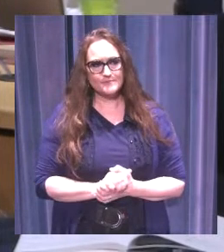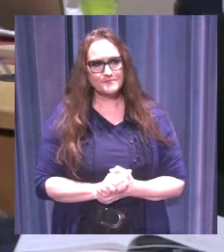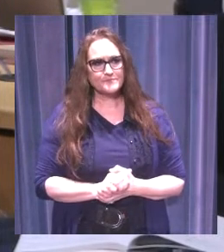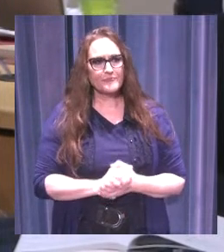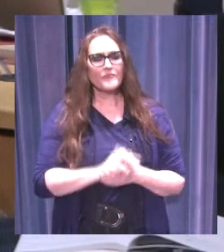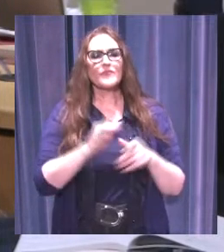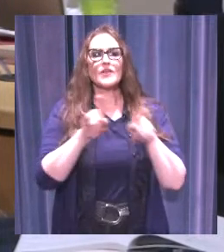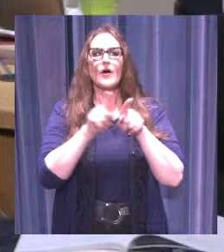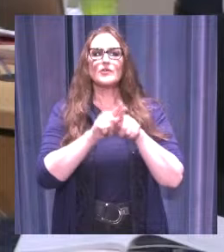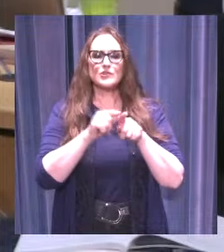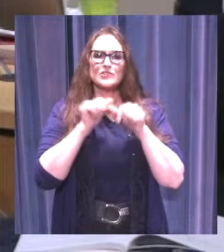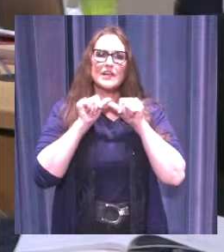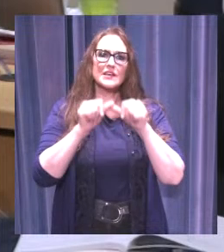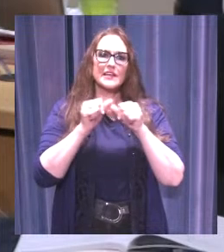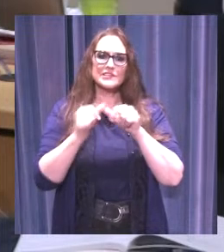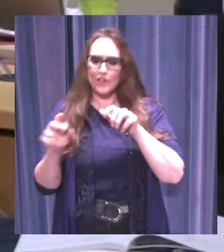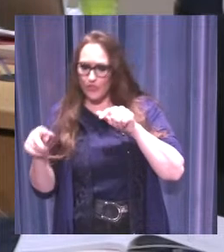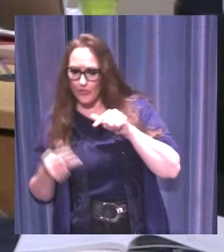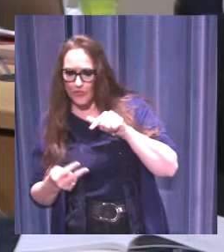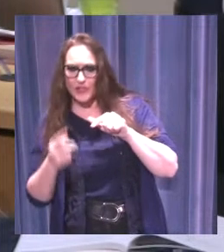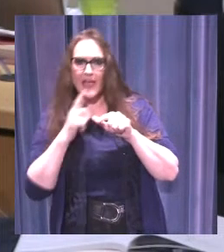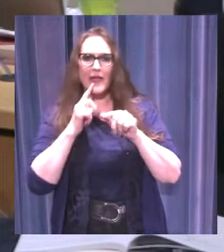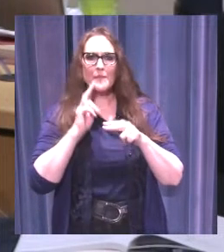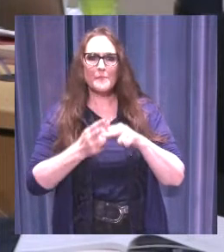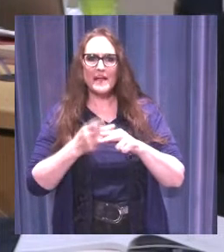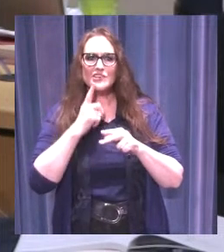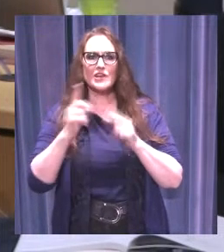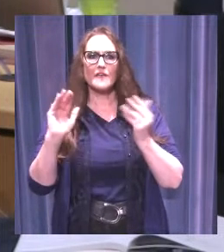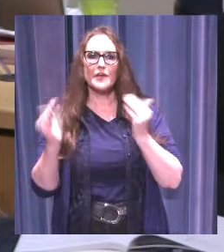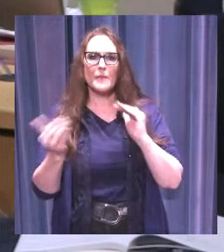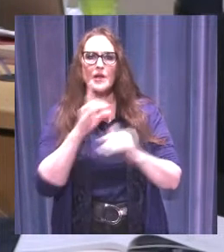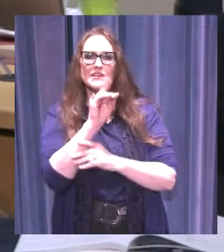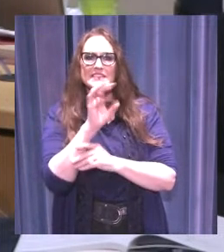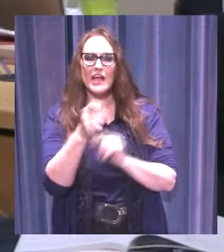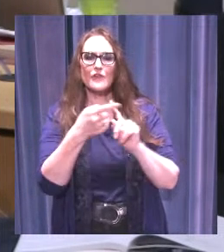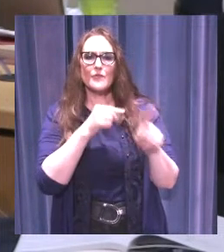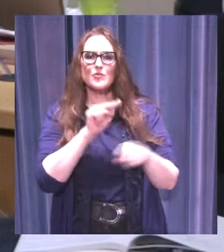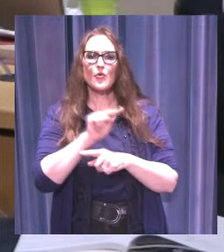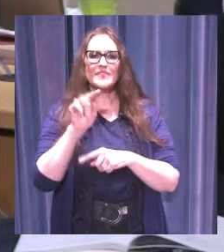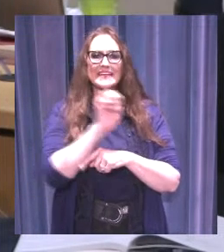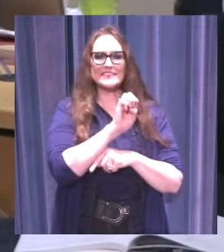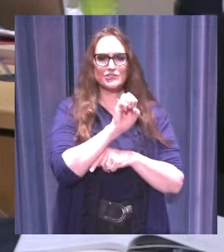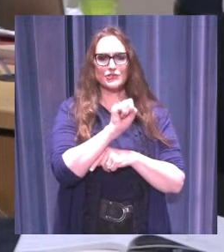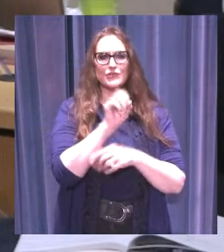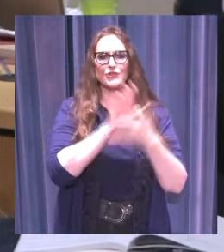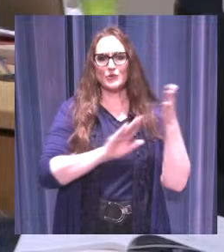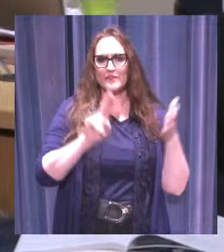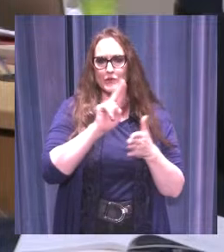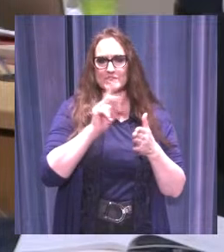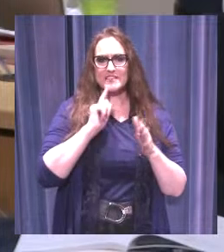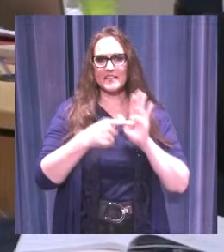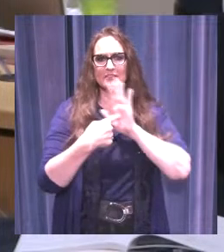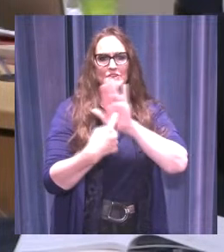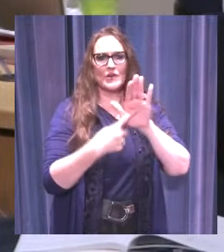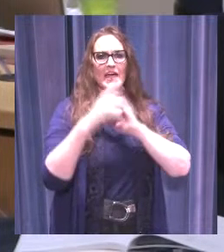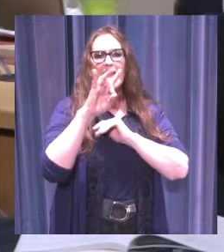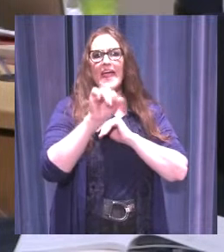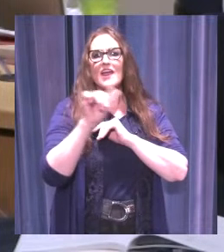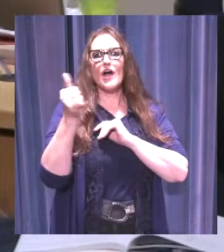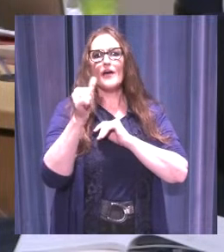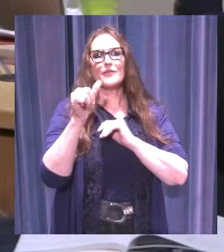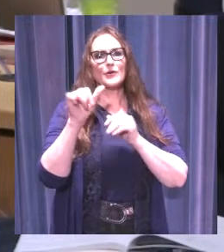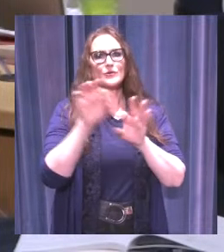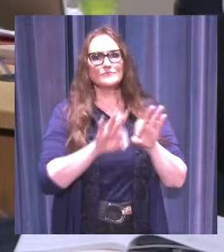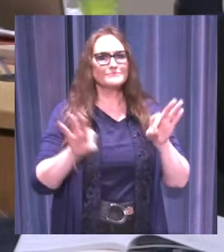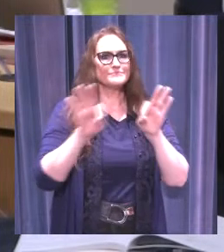she continuously referenced and even made mention of a comparative document from Northeastern University highlighting 8 of the critical